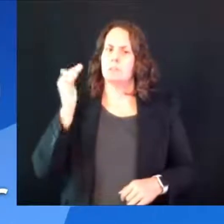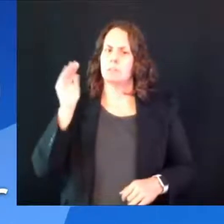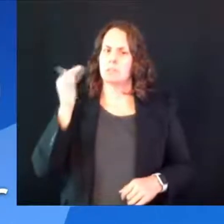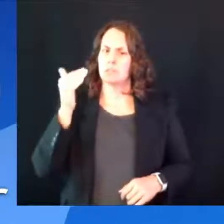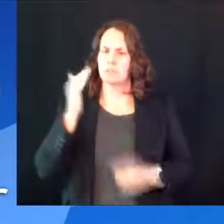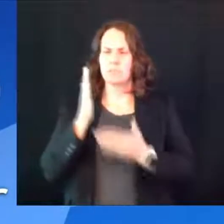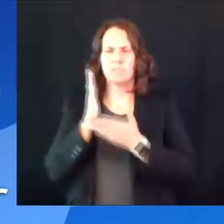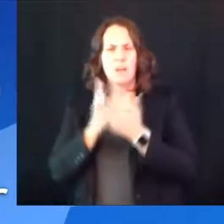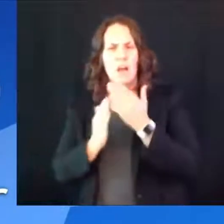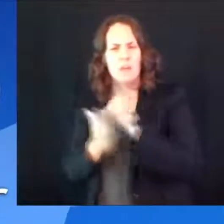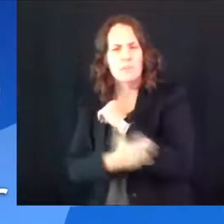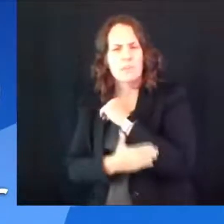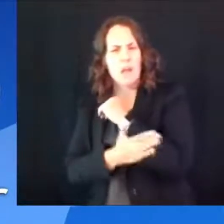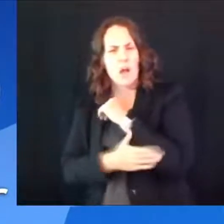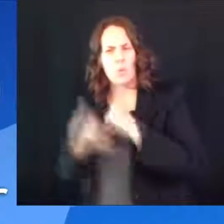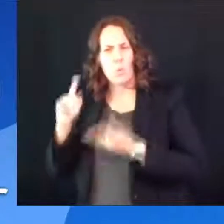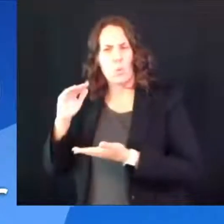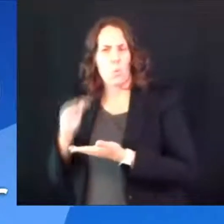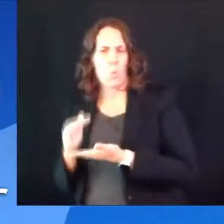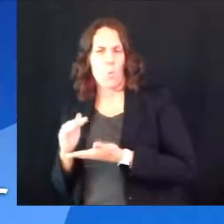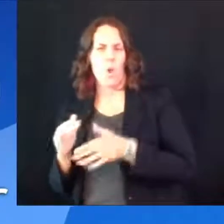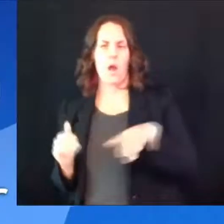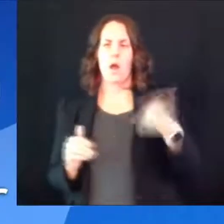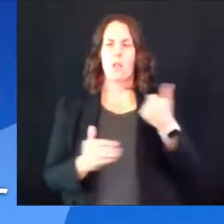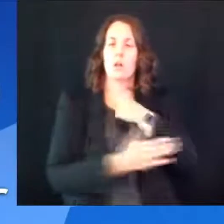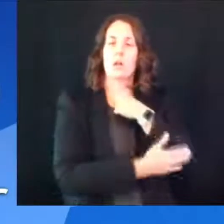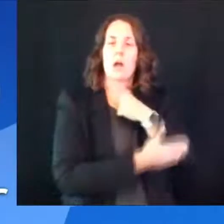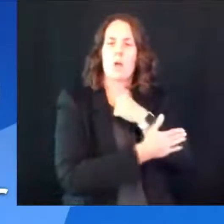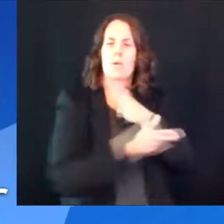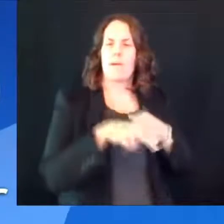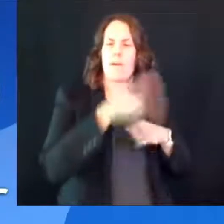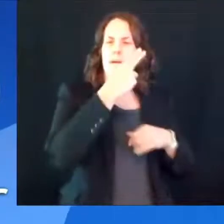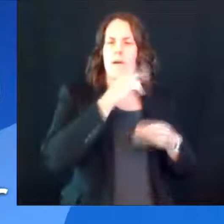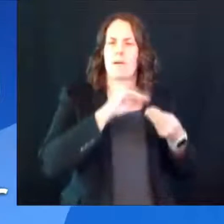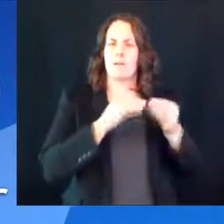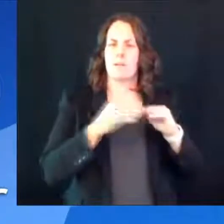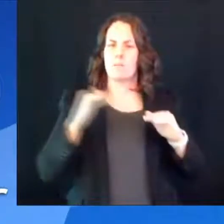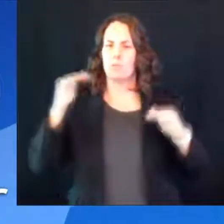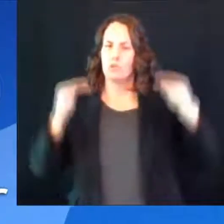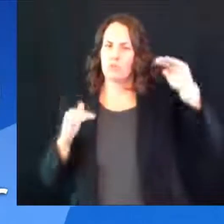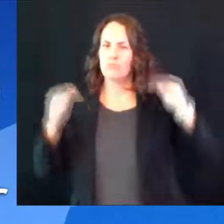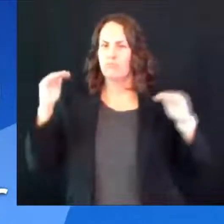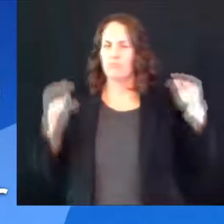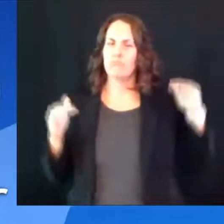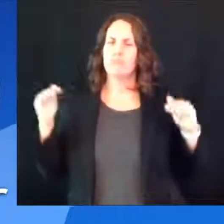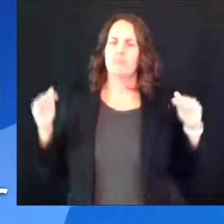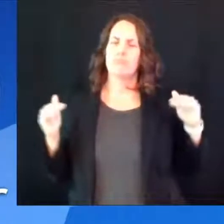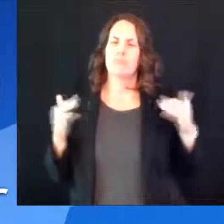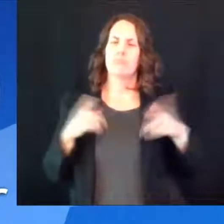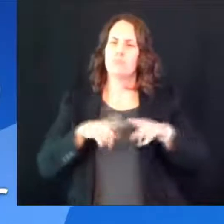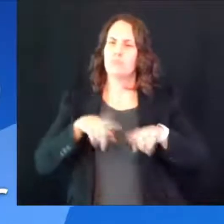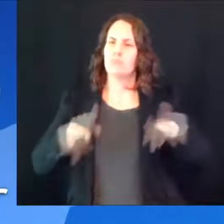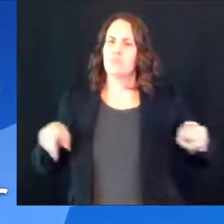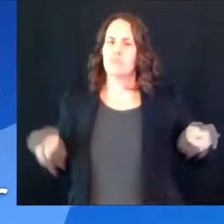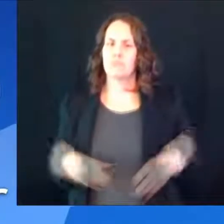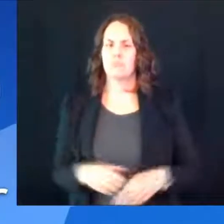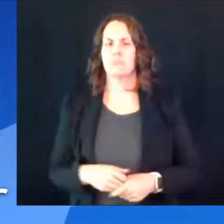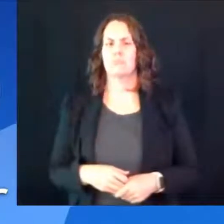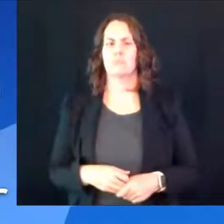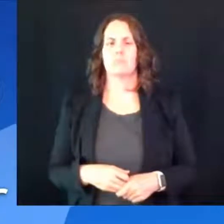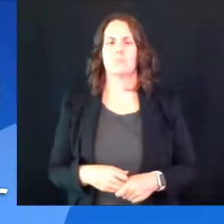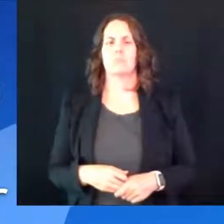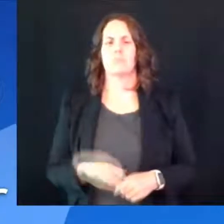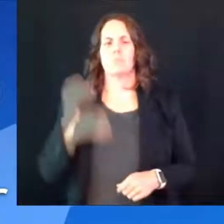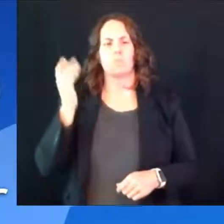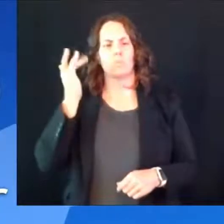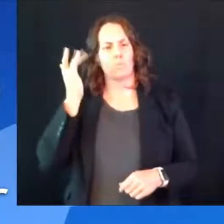that influence those varying positivity rates, and also what, in addition to the measures announced today